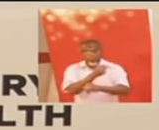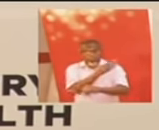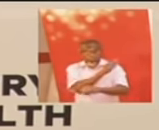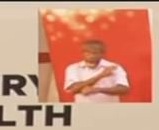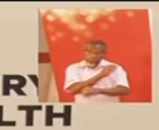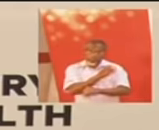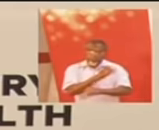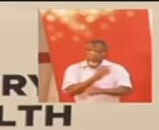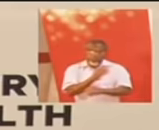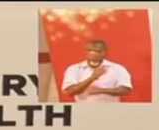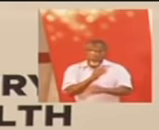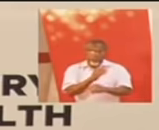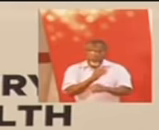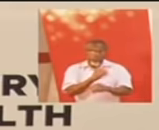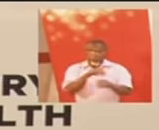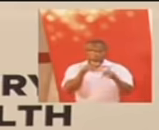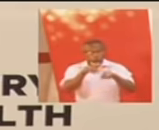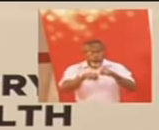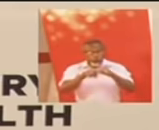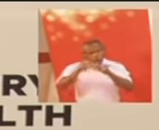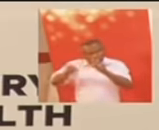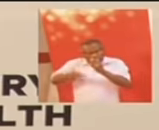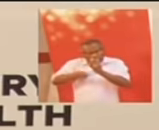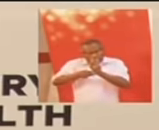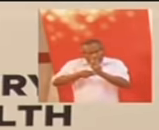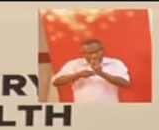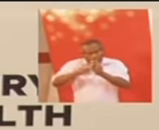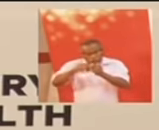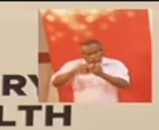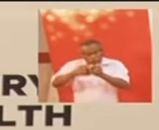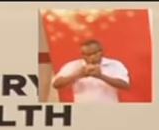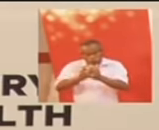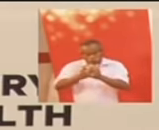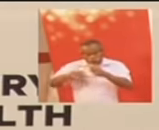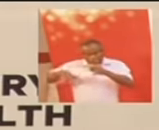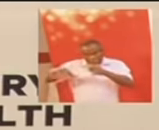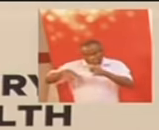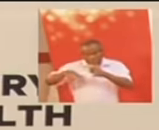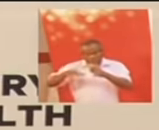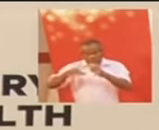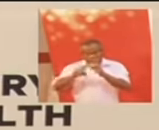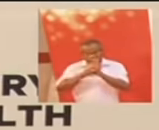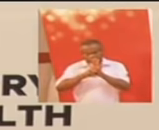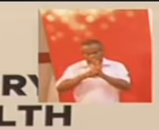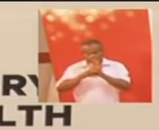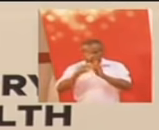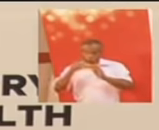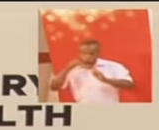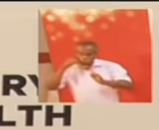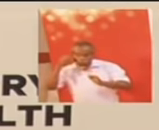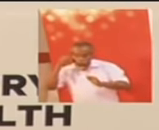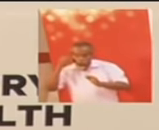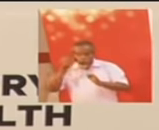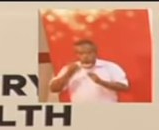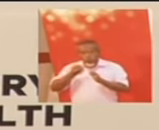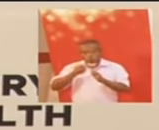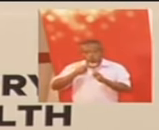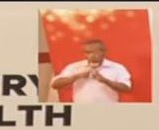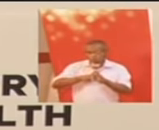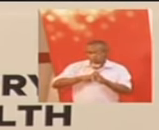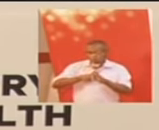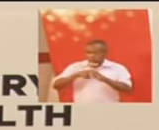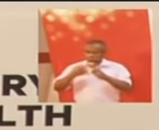was basically step down, where we could do monitoring in a sort of home setting, so that we could at least keep an eye with nursing